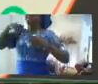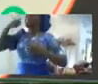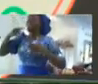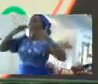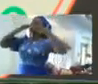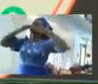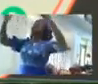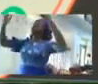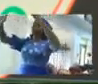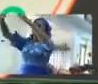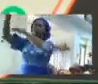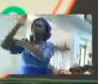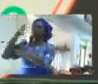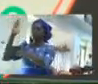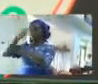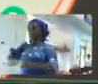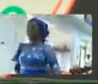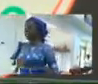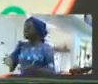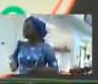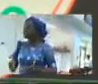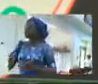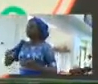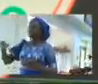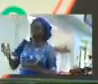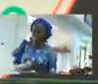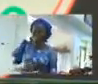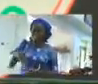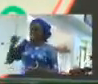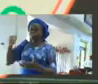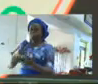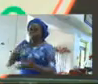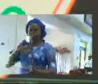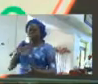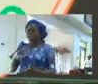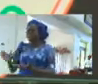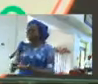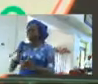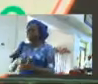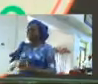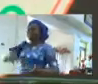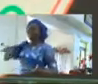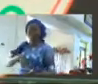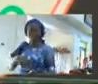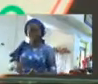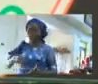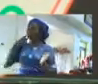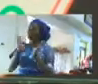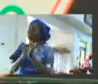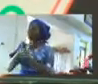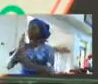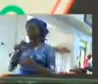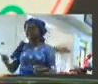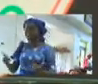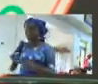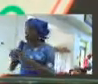Him? Clap unto Him, dance before Him. Just show Him that you appreciate